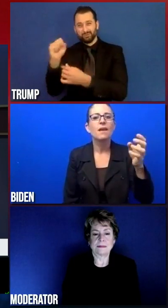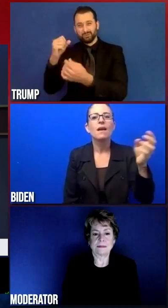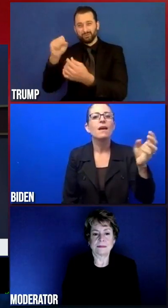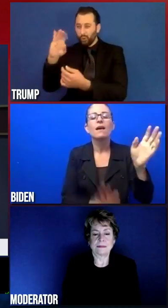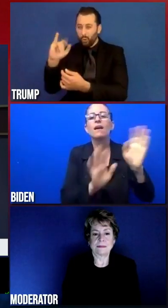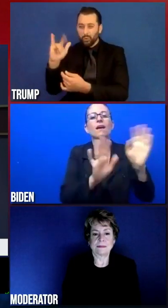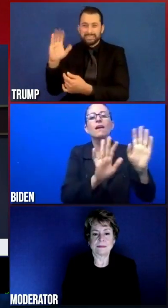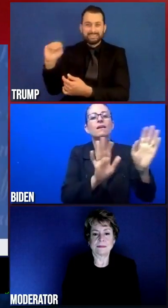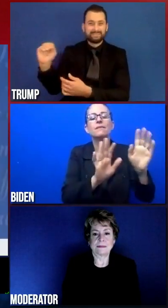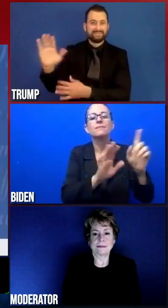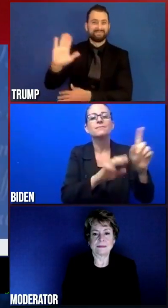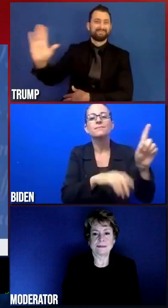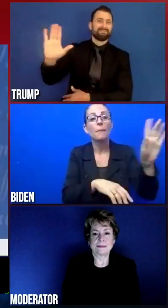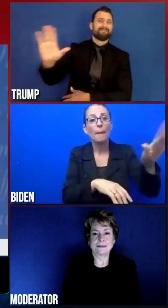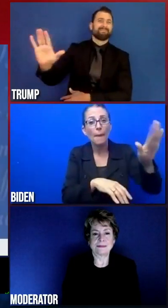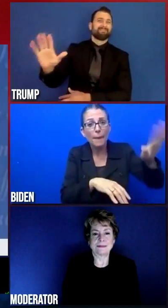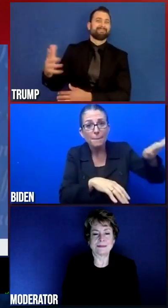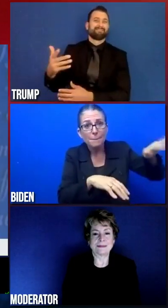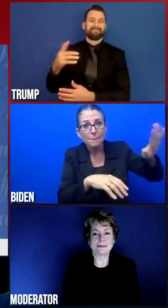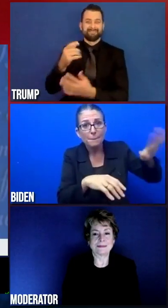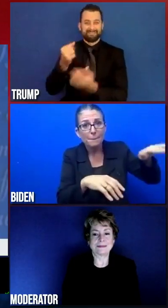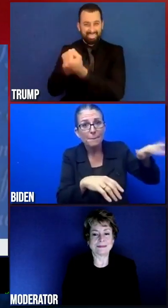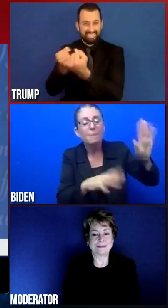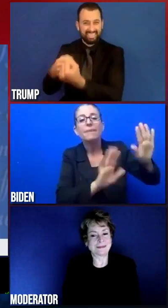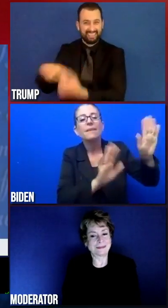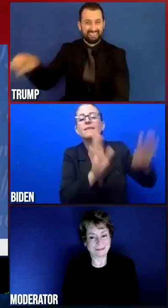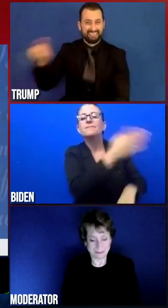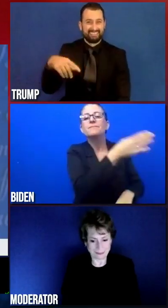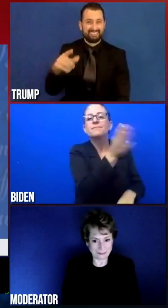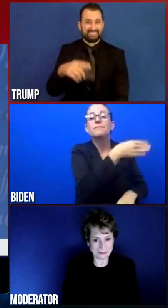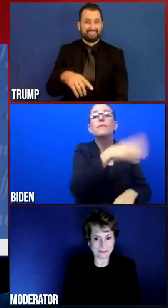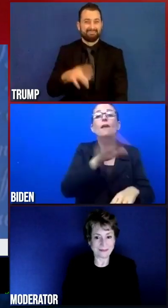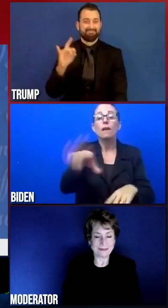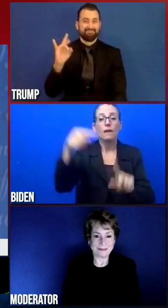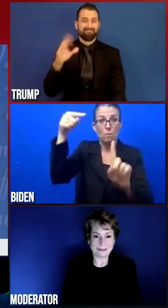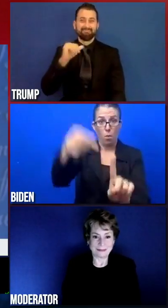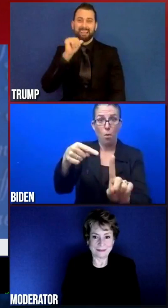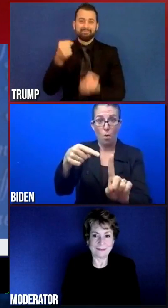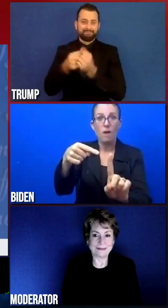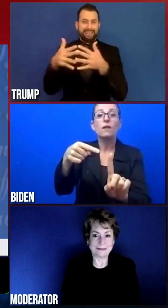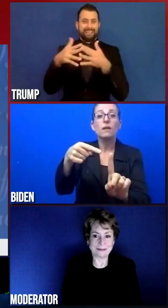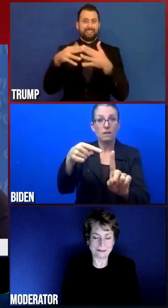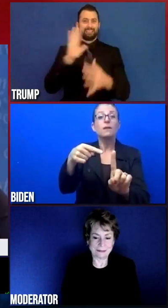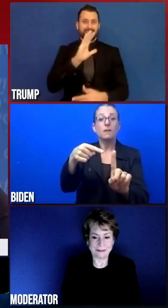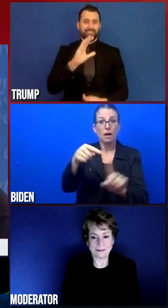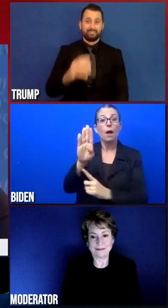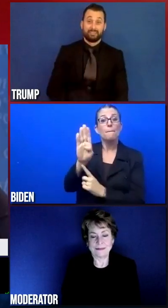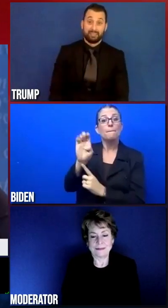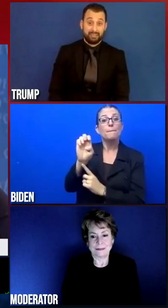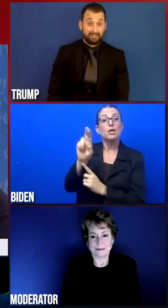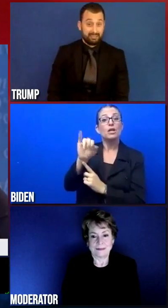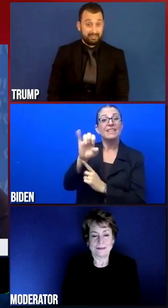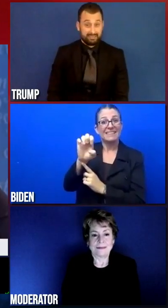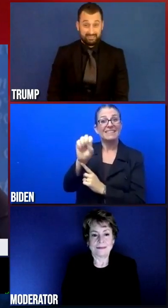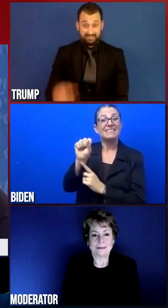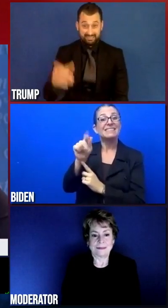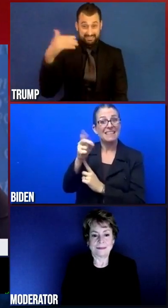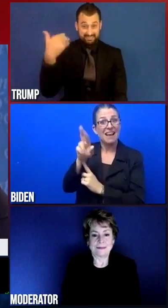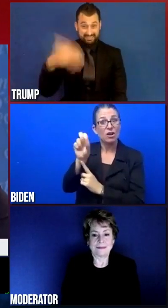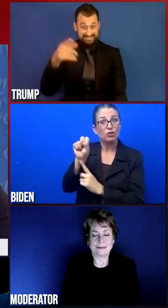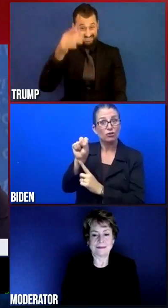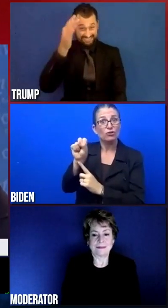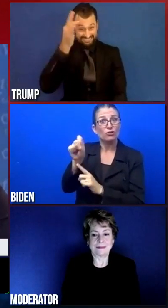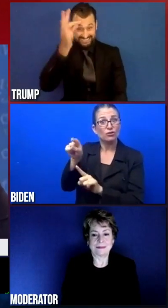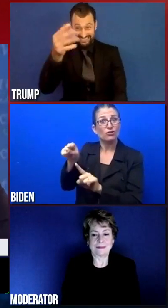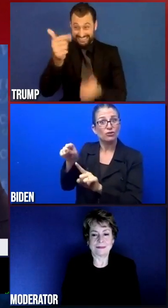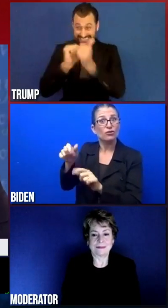listen agree? to him. The fact of the matter is, I beat Bernie Sanders. Not by much. I beat him a whole hell of a lot. I'm here standing facing you, old buddy. Pocahontas